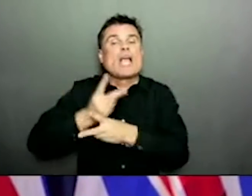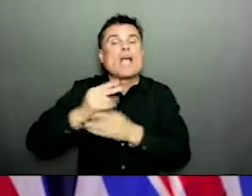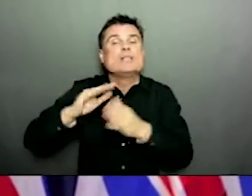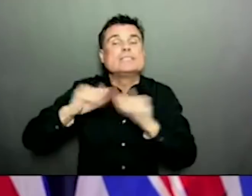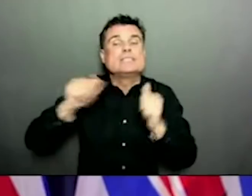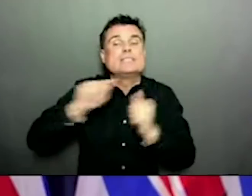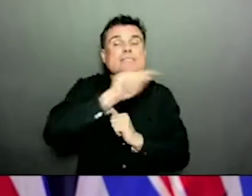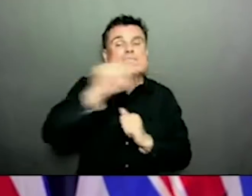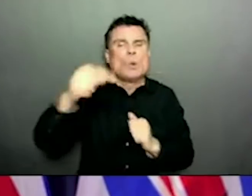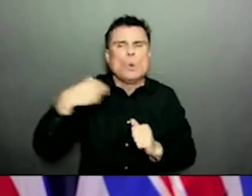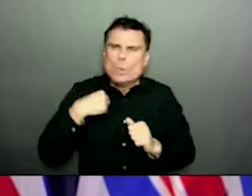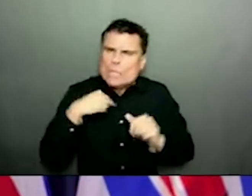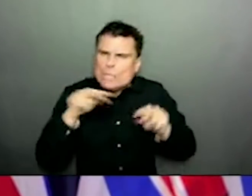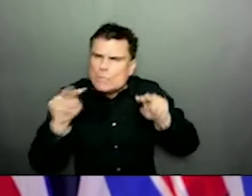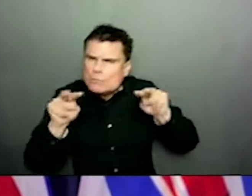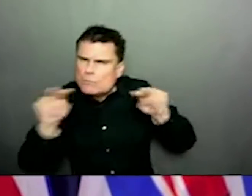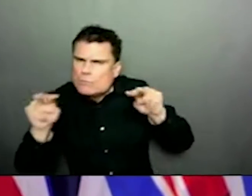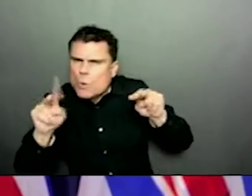for this time of year,